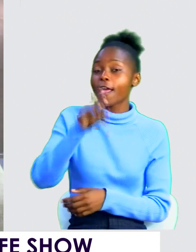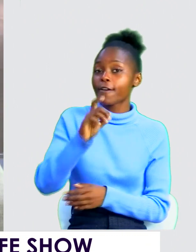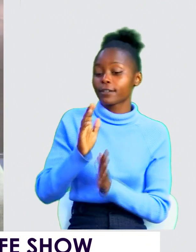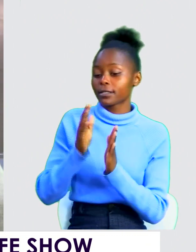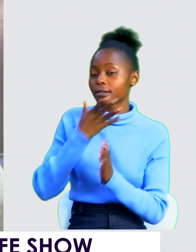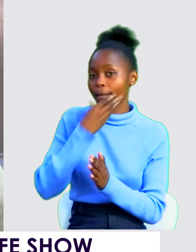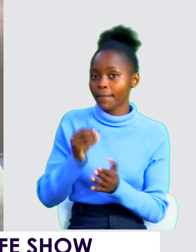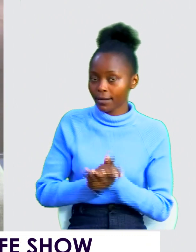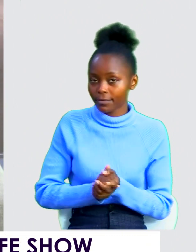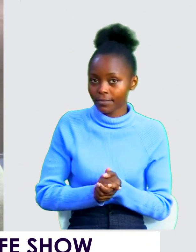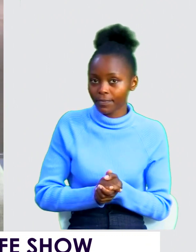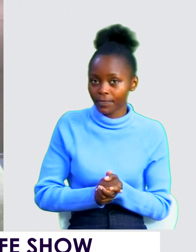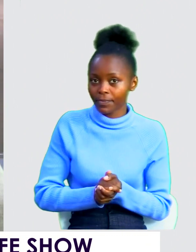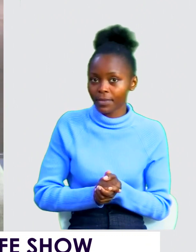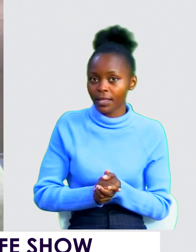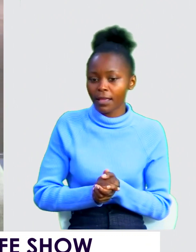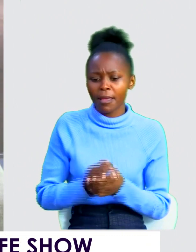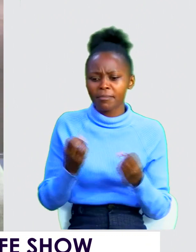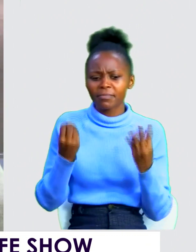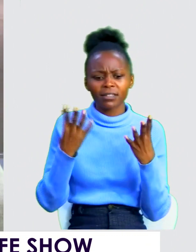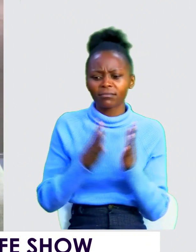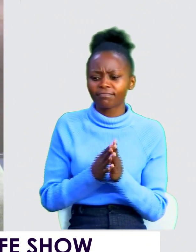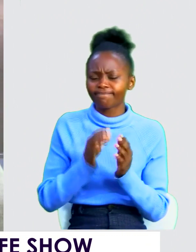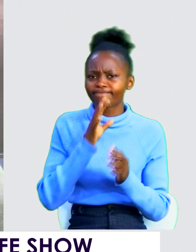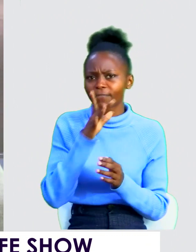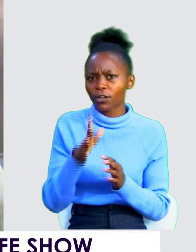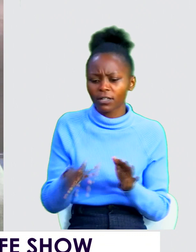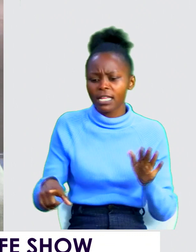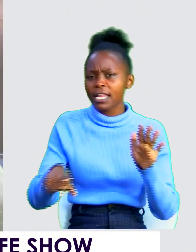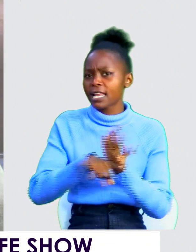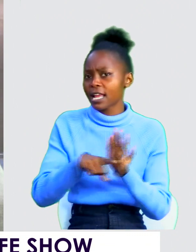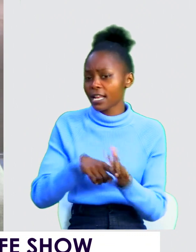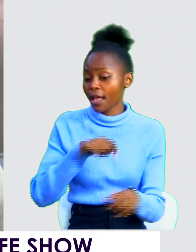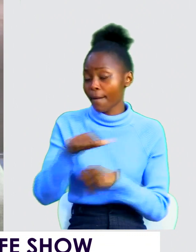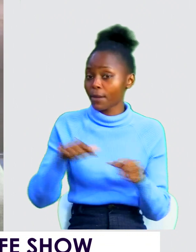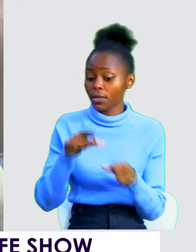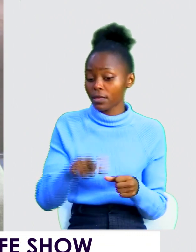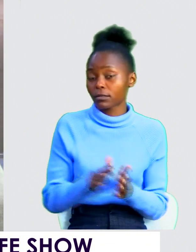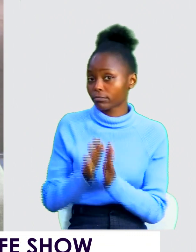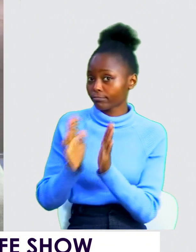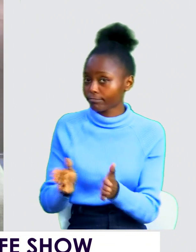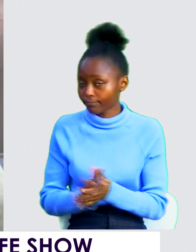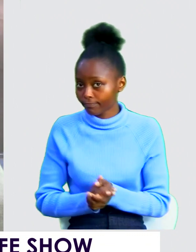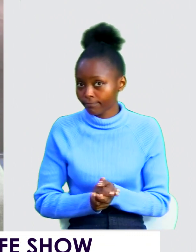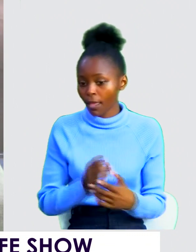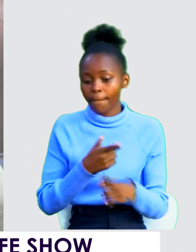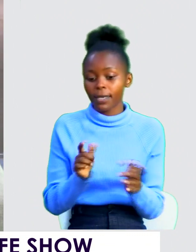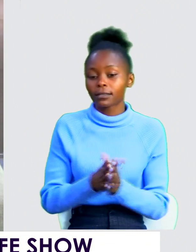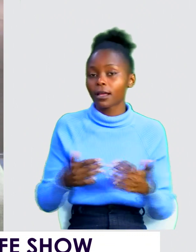loathed. Many spoke negatively of this fisherman, but this fisherman owned a